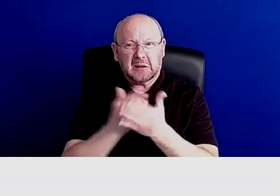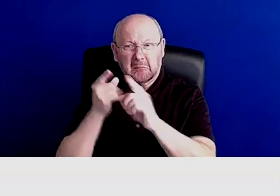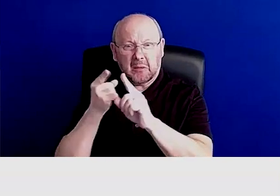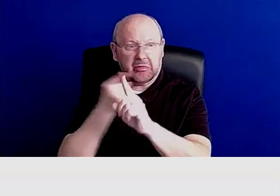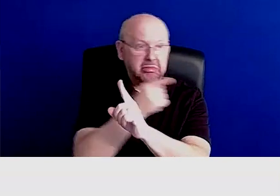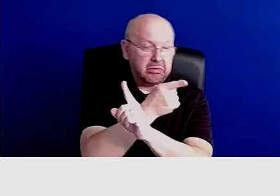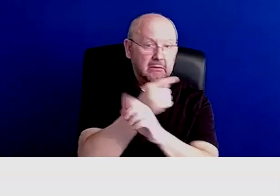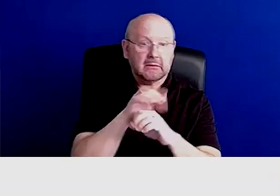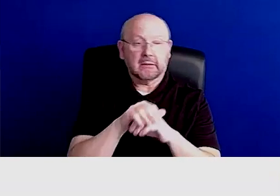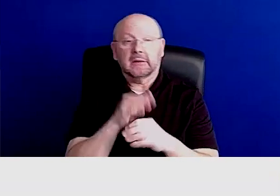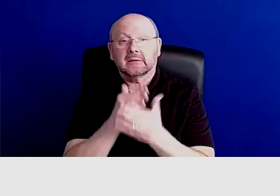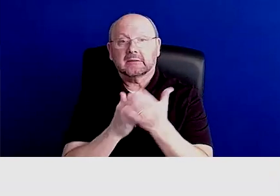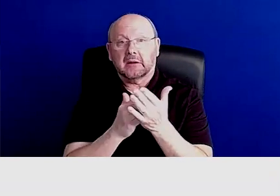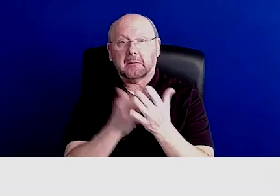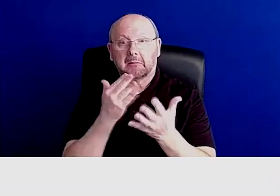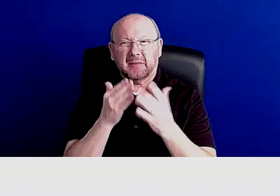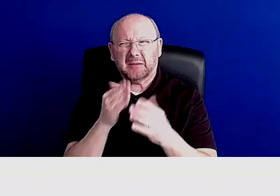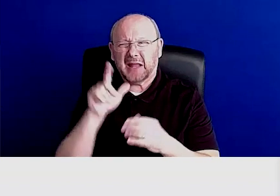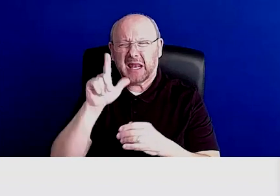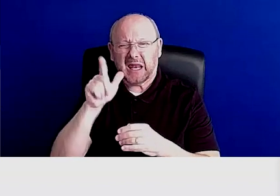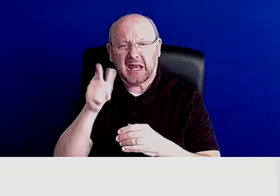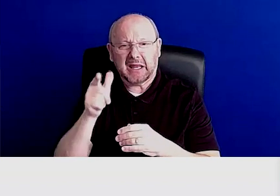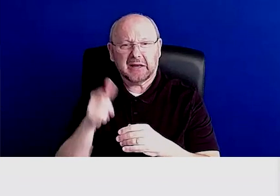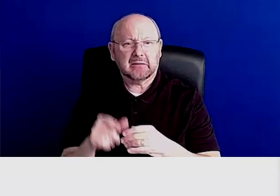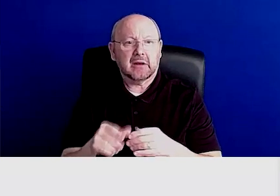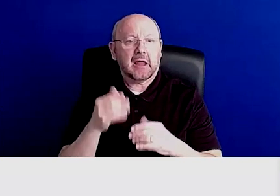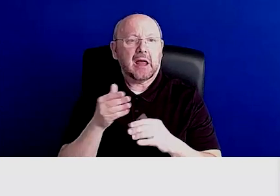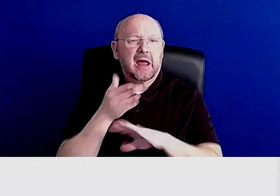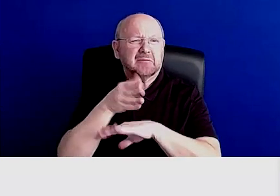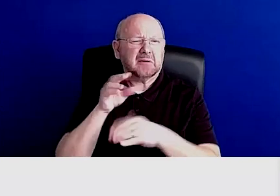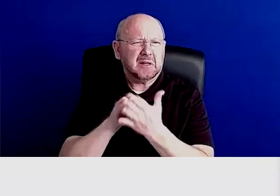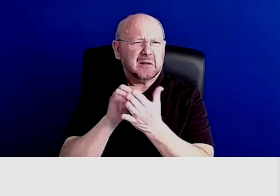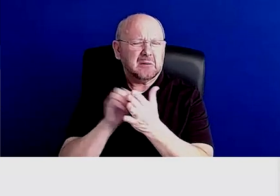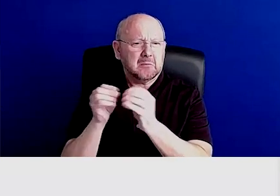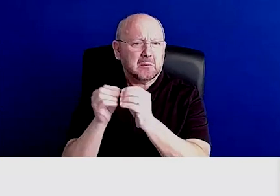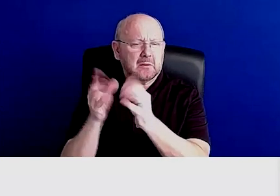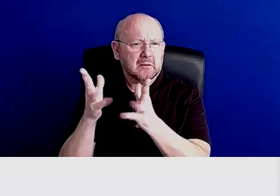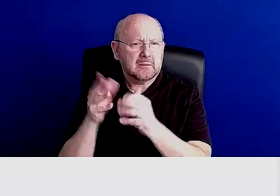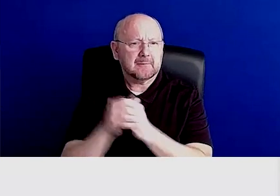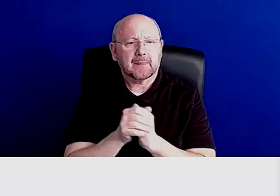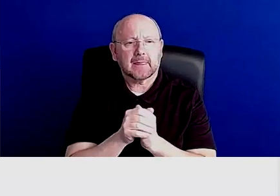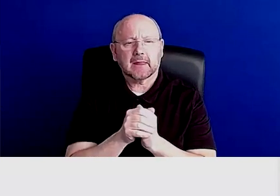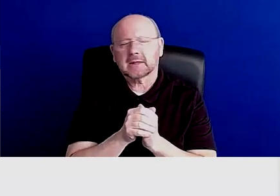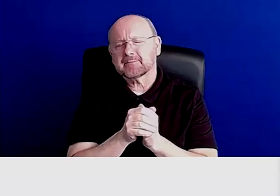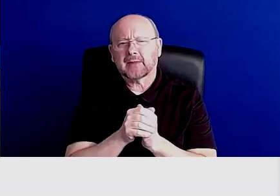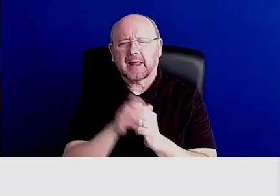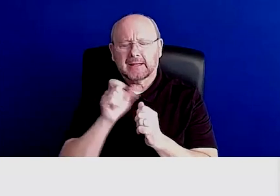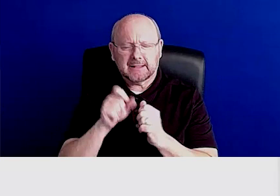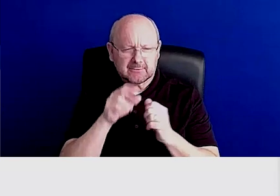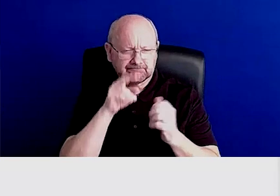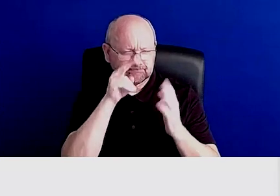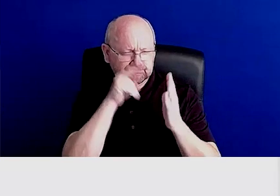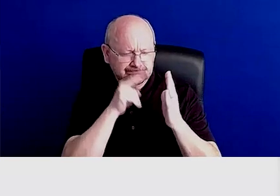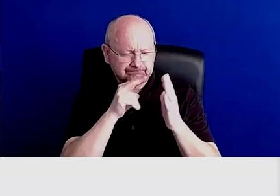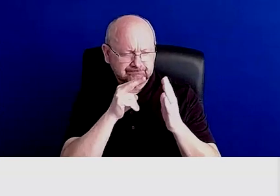that we're going to cover later, or not really on, whatever. But I have to go through these and decide. But how long